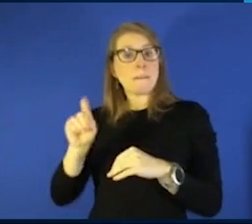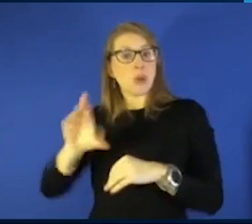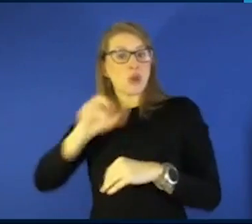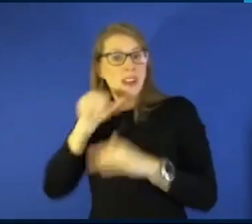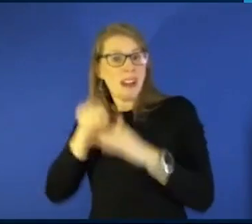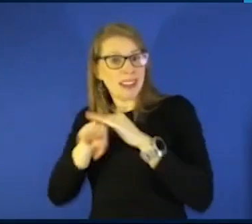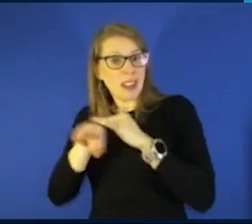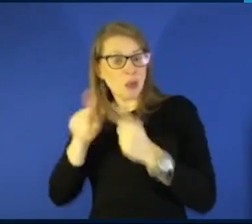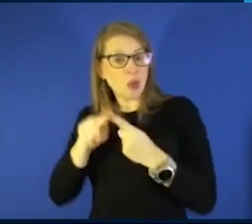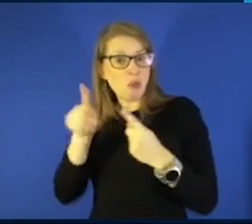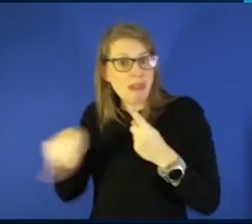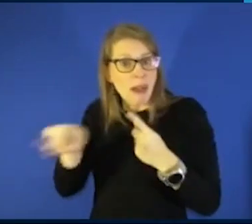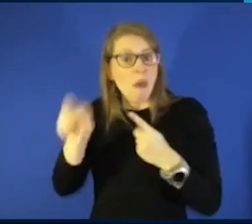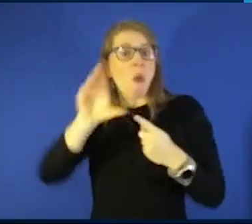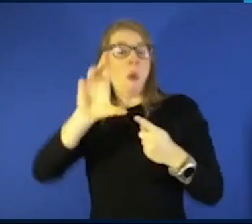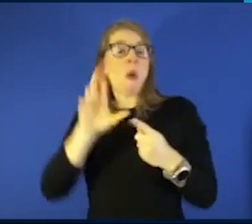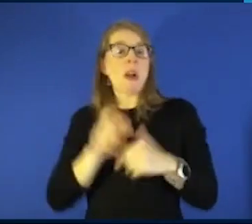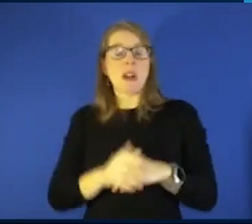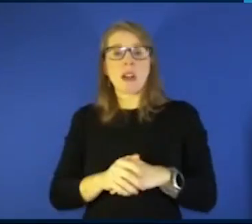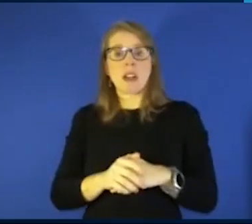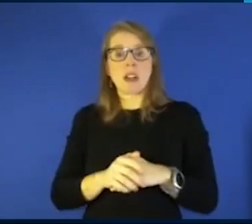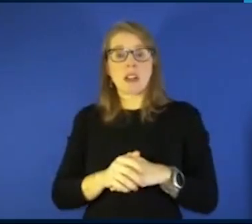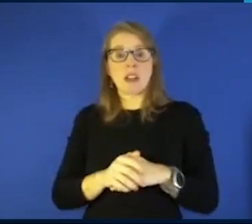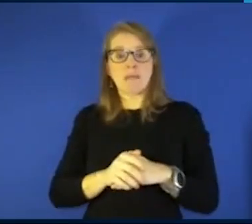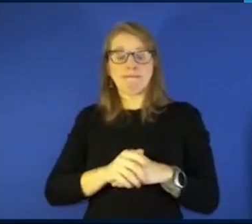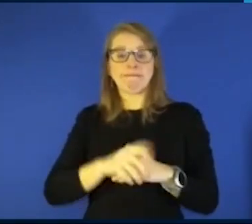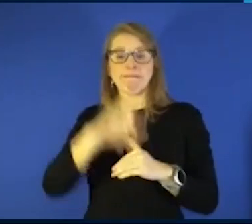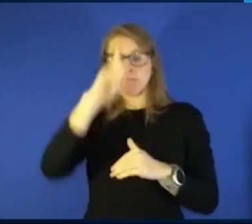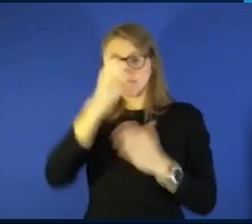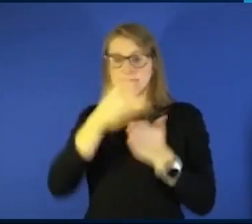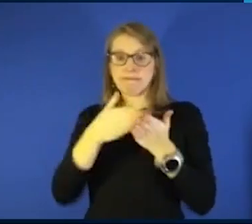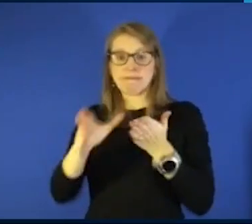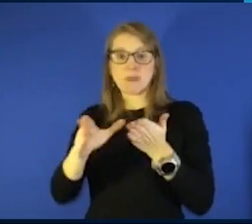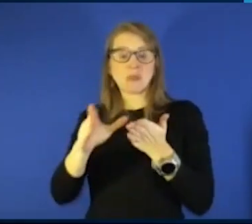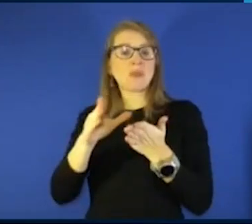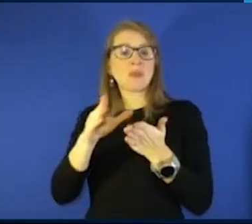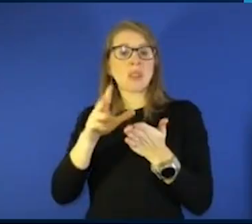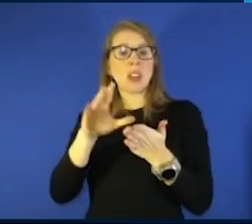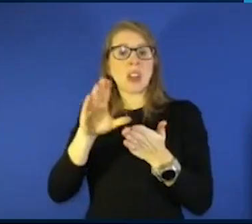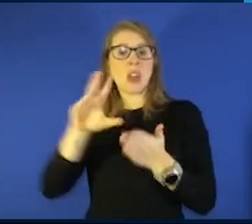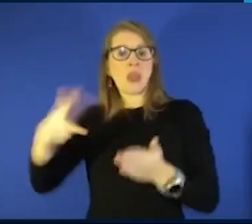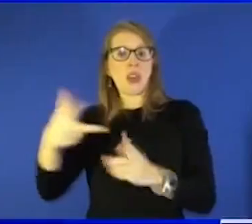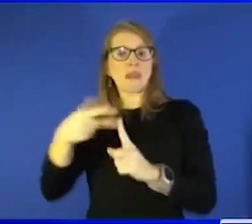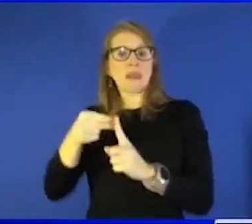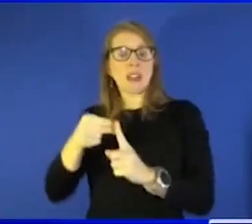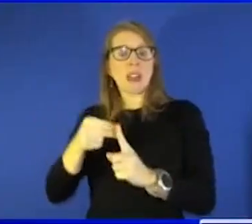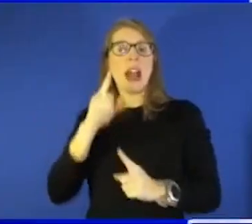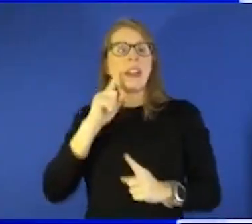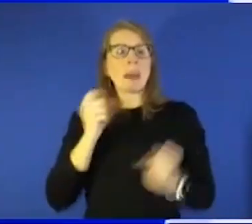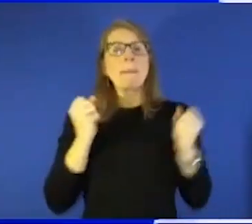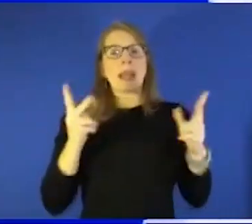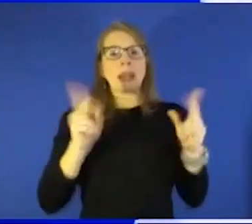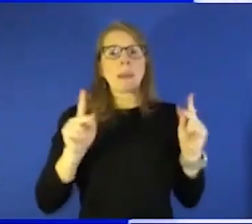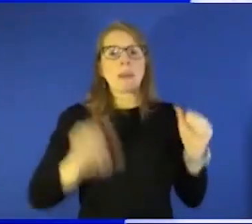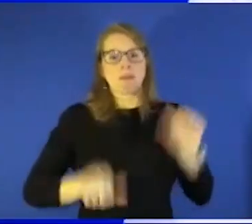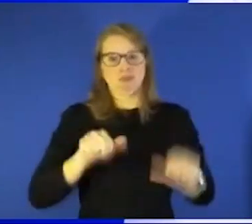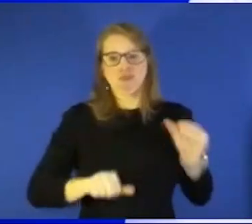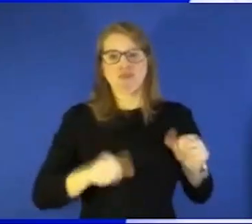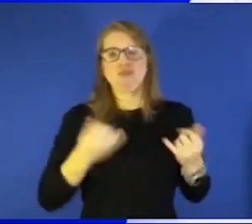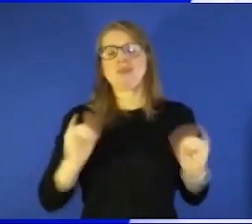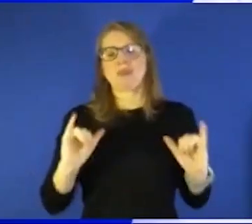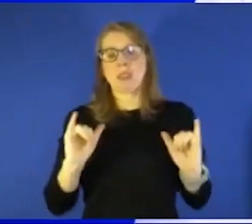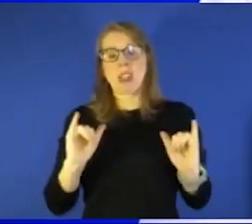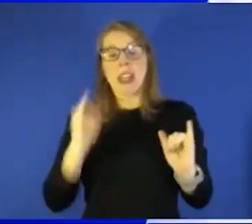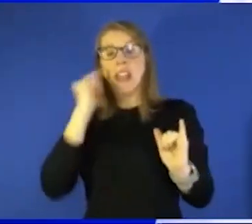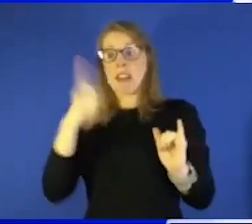Is it because there was a conscious choice not to get the booster? I think there's still a lot of hesitancy, and I think a lot of the folks who had gotten fully